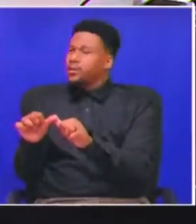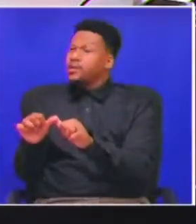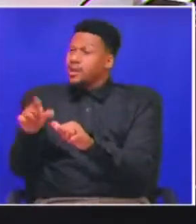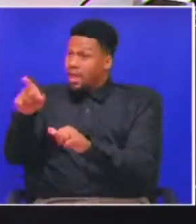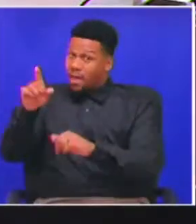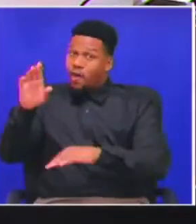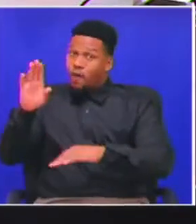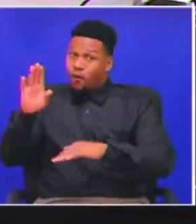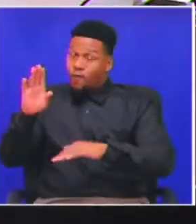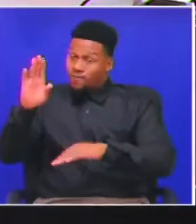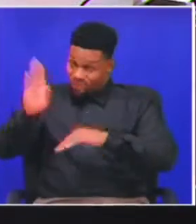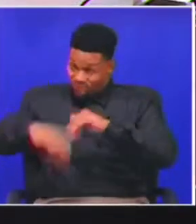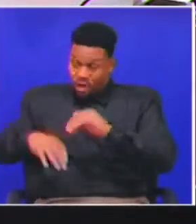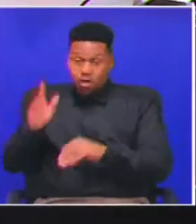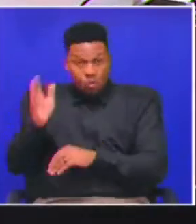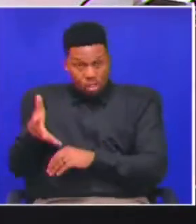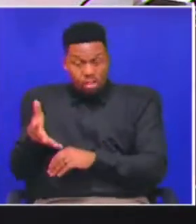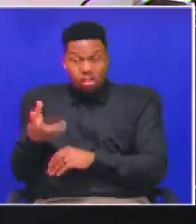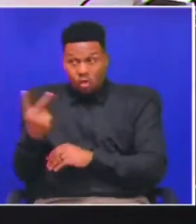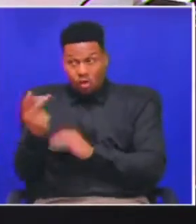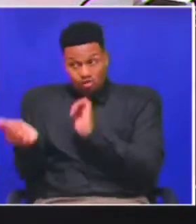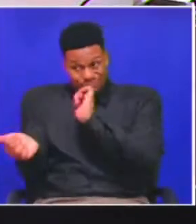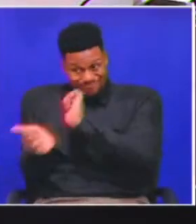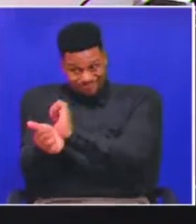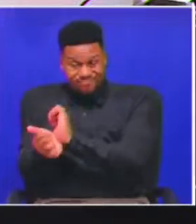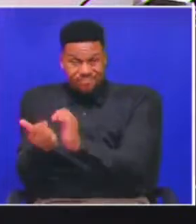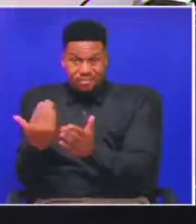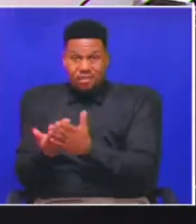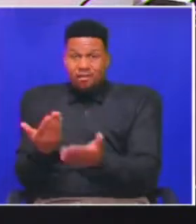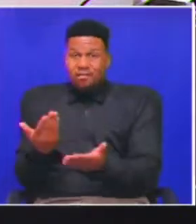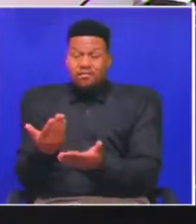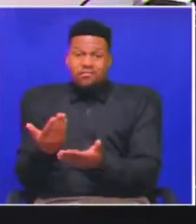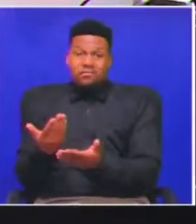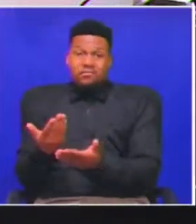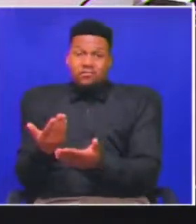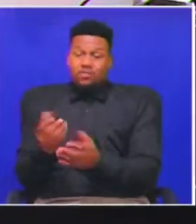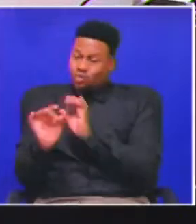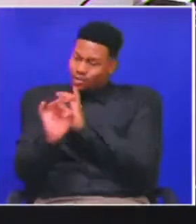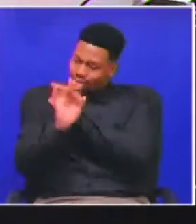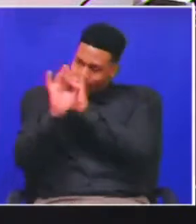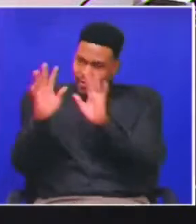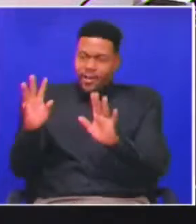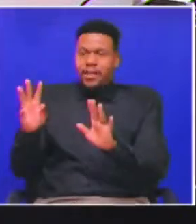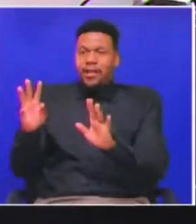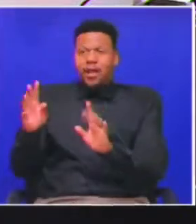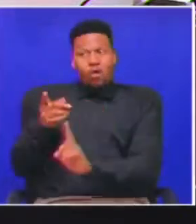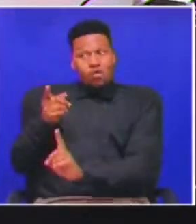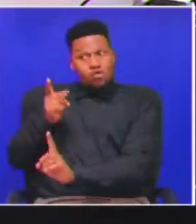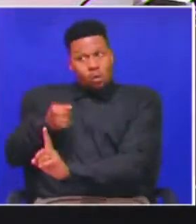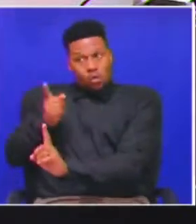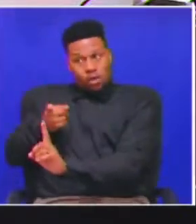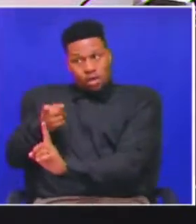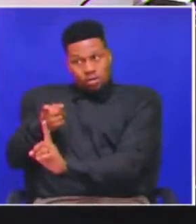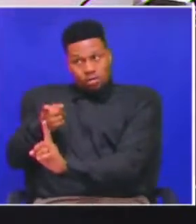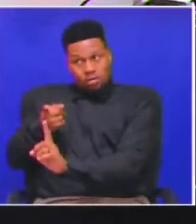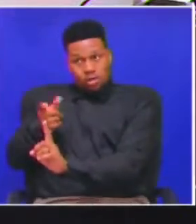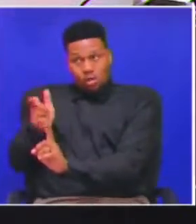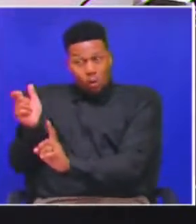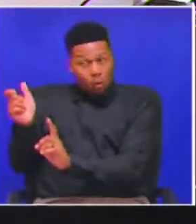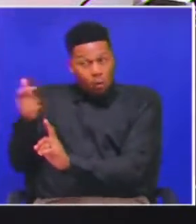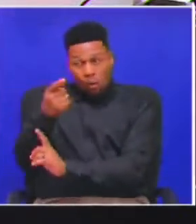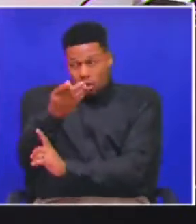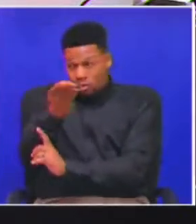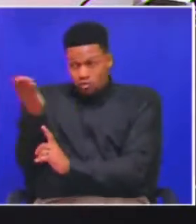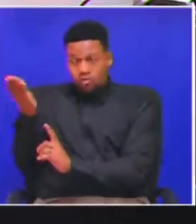fined, and they can be put in prison. So clear warning to all employers. We must